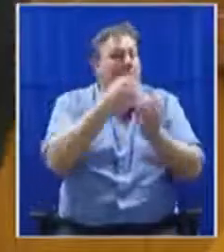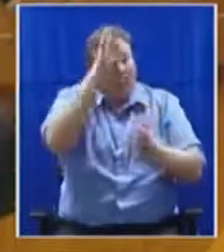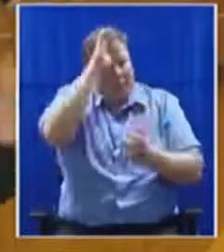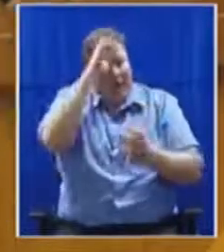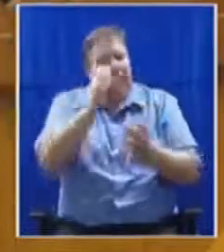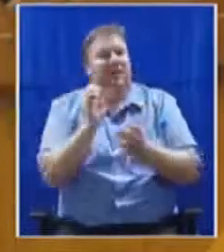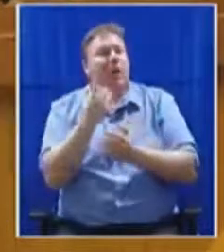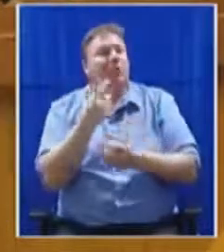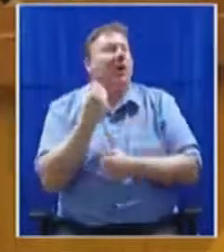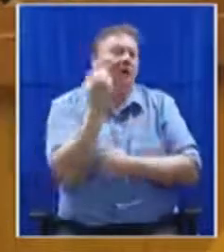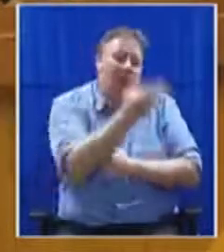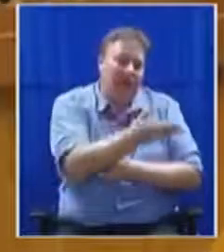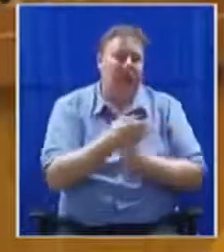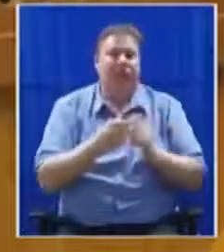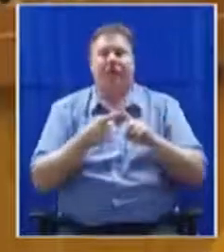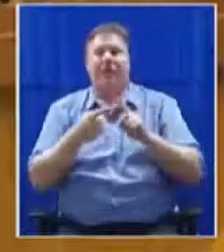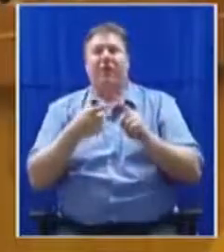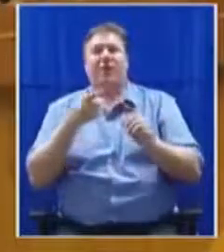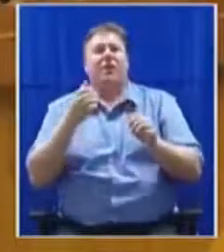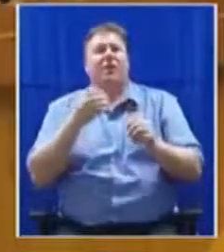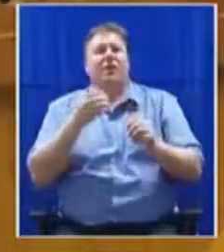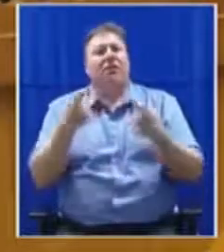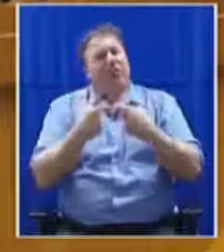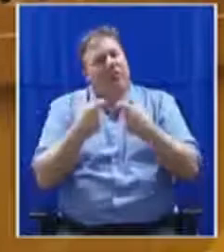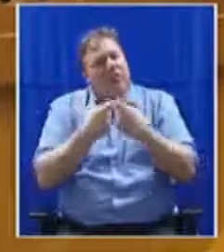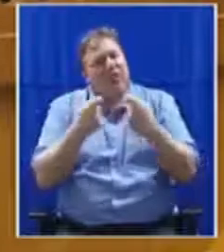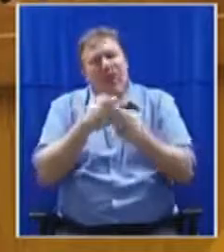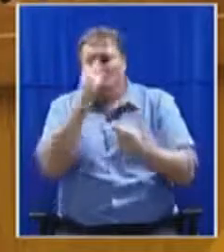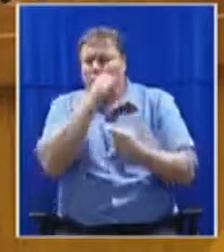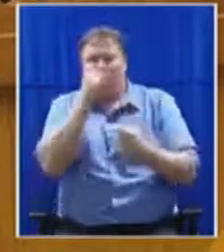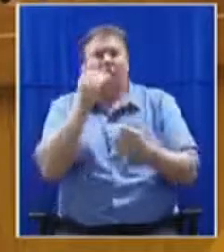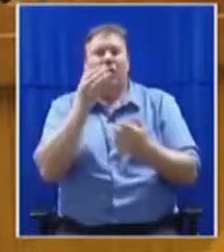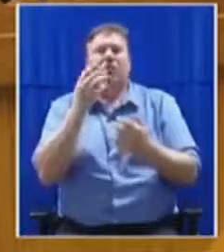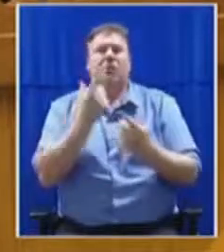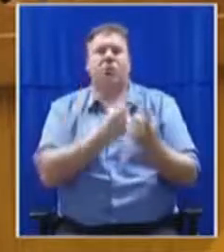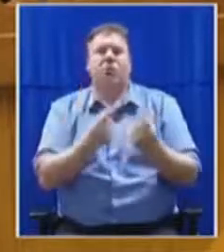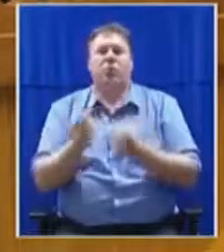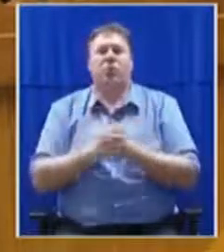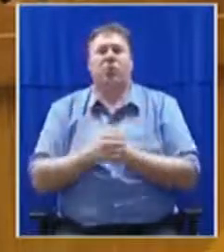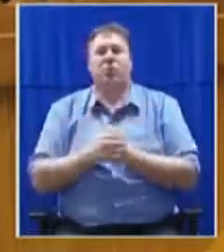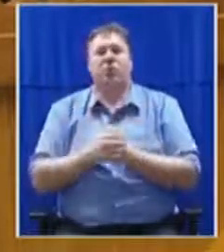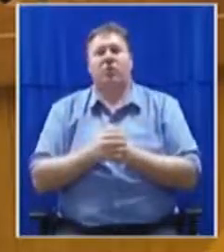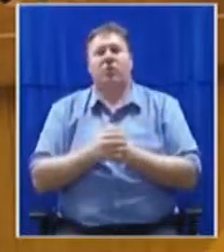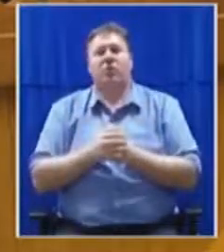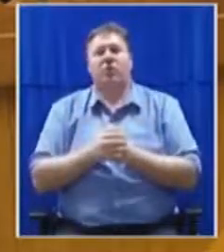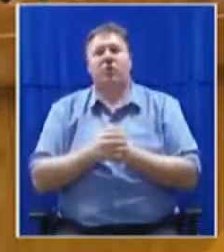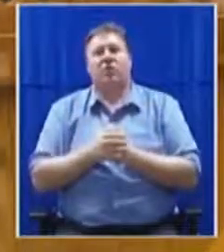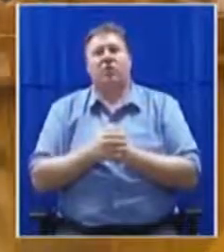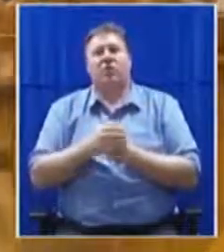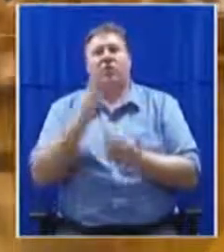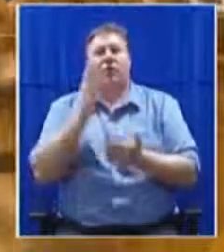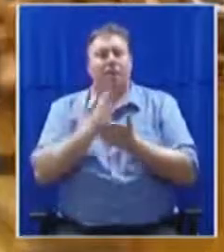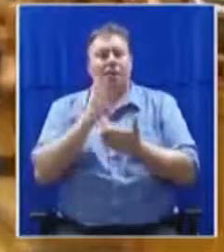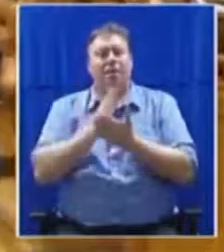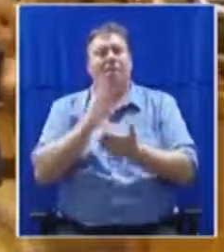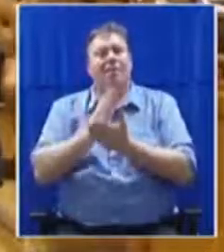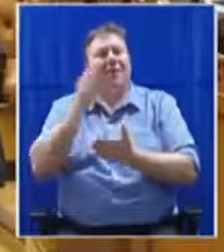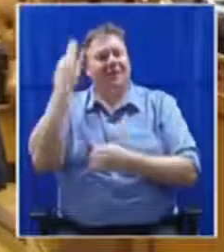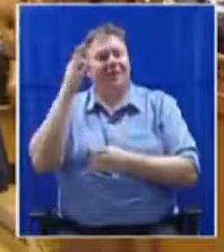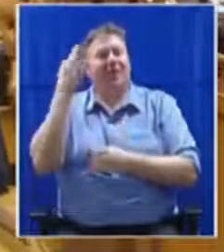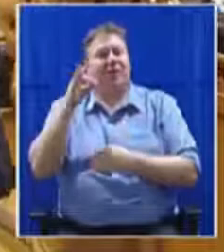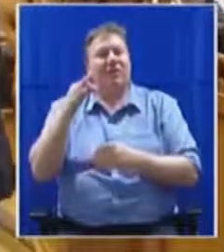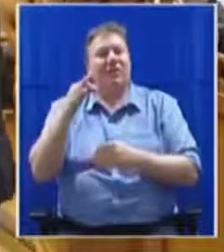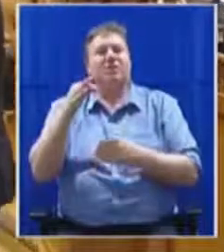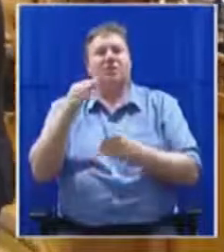so we fight against criminals. And then ultimately, Democrats, we must have a government-wide spending